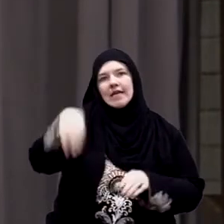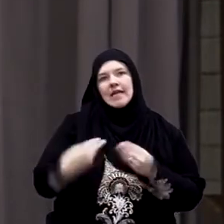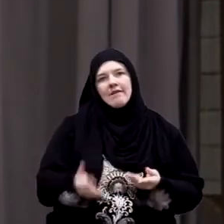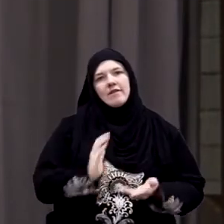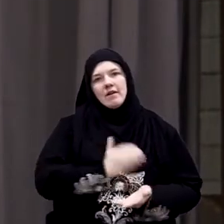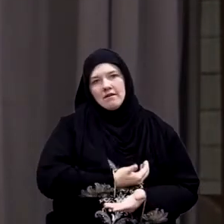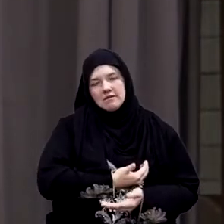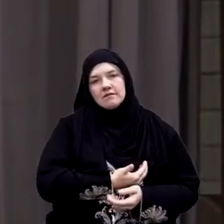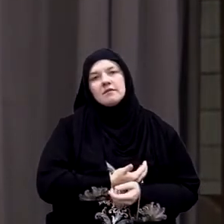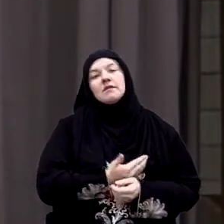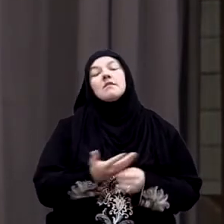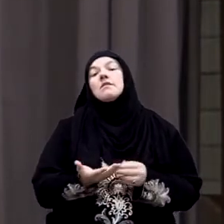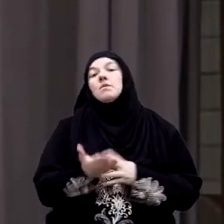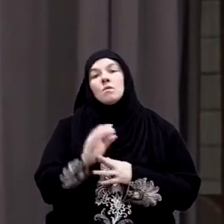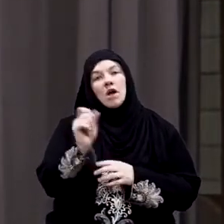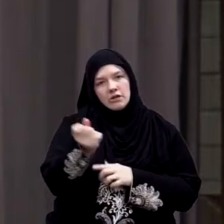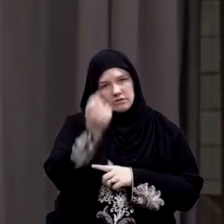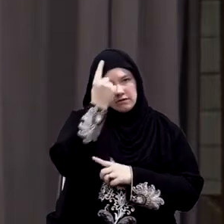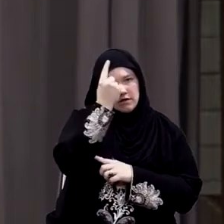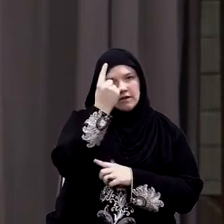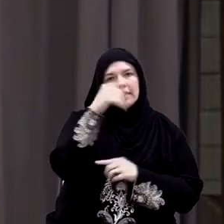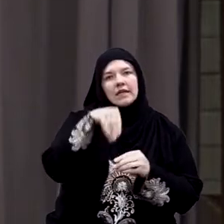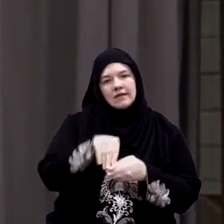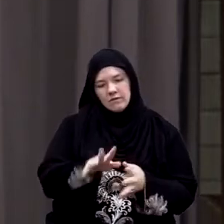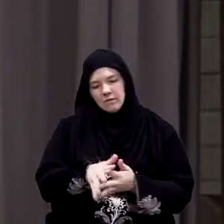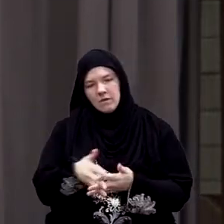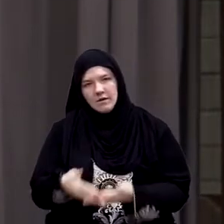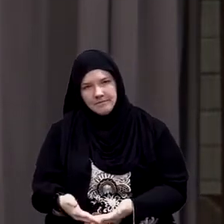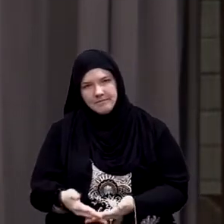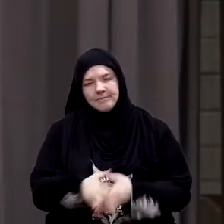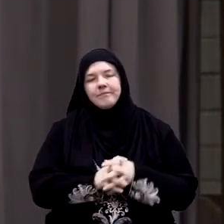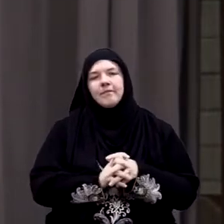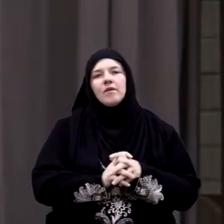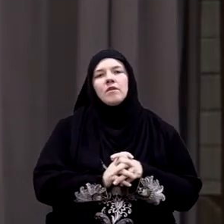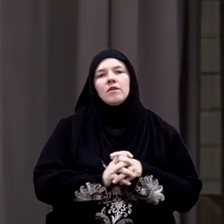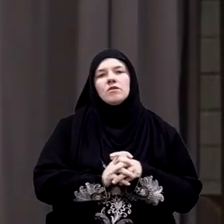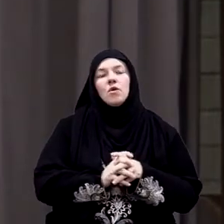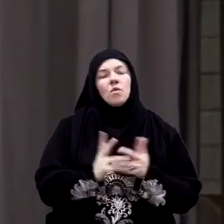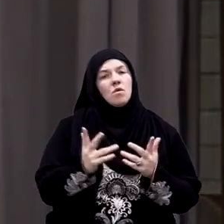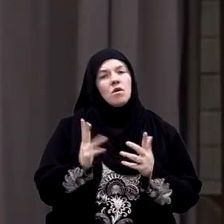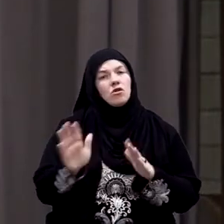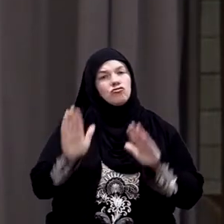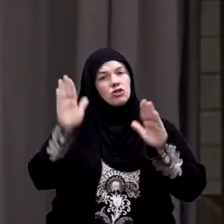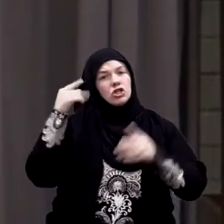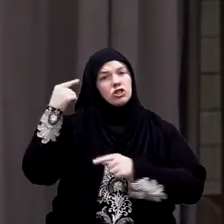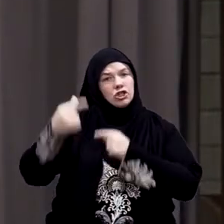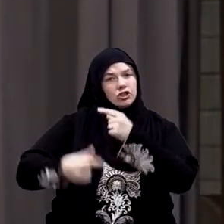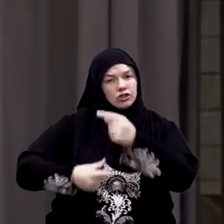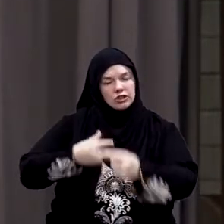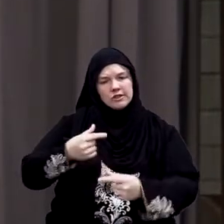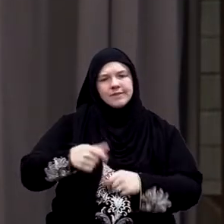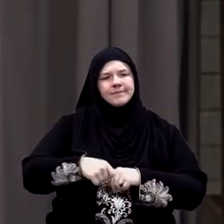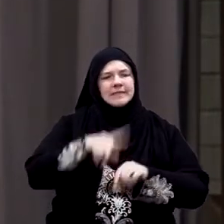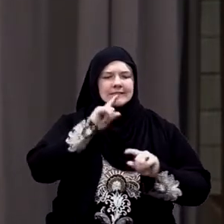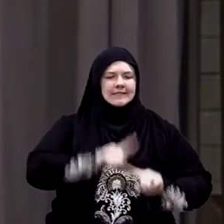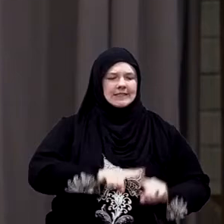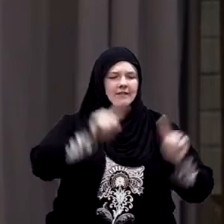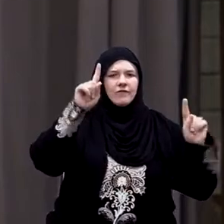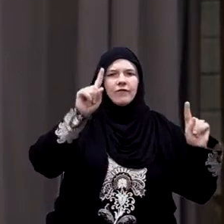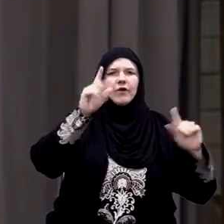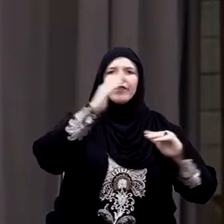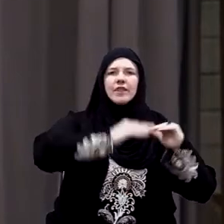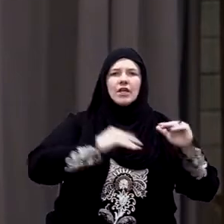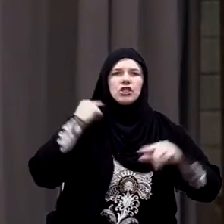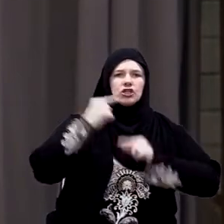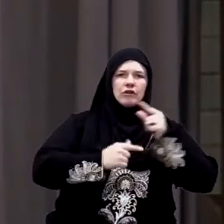the form of understanding of the Quran. So a great generation is different from a